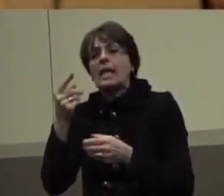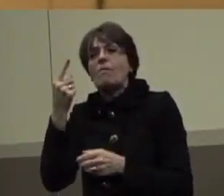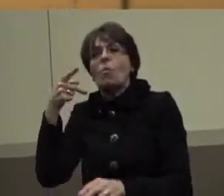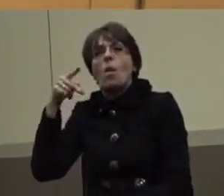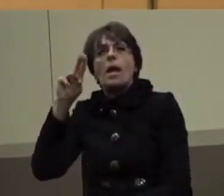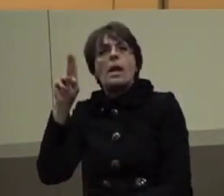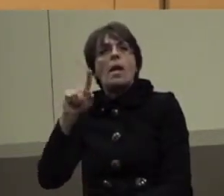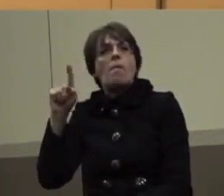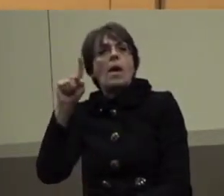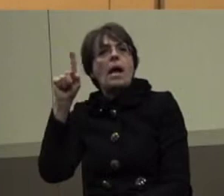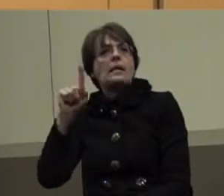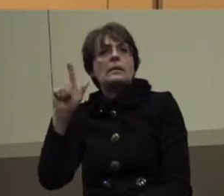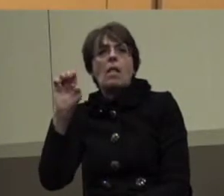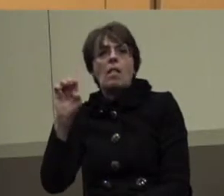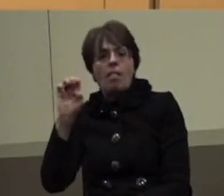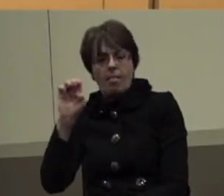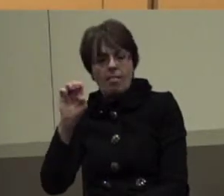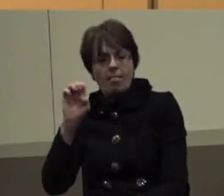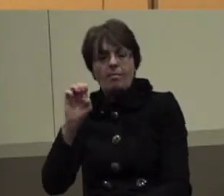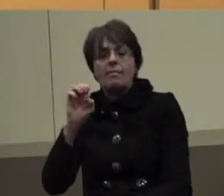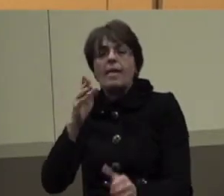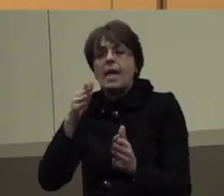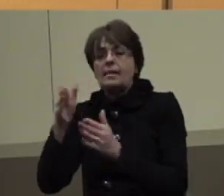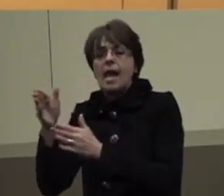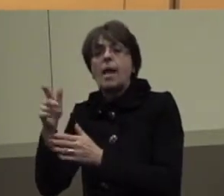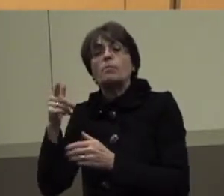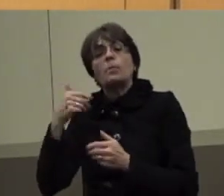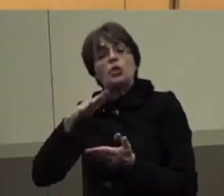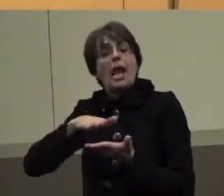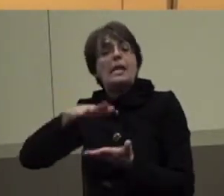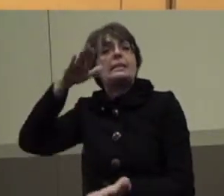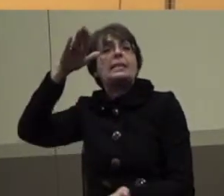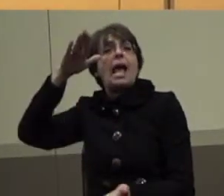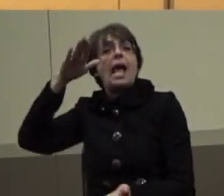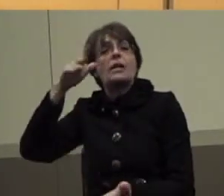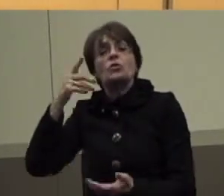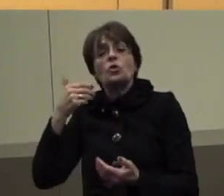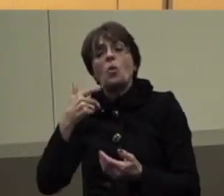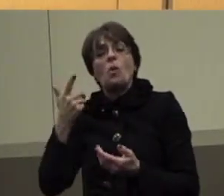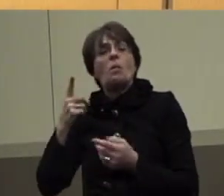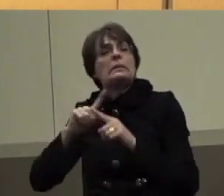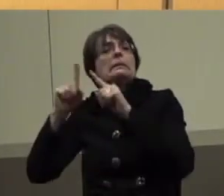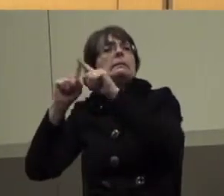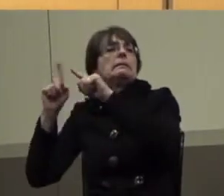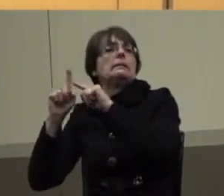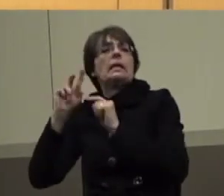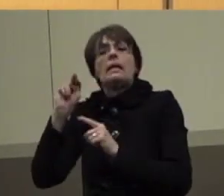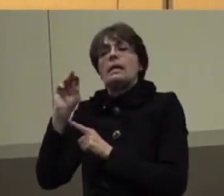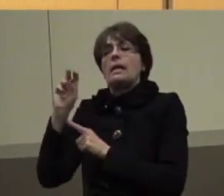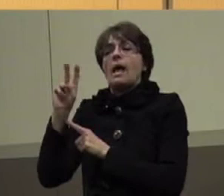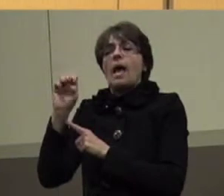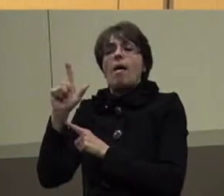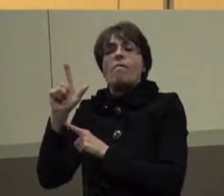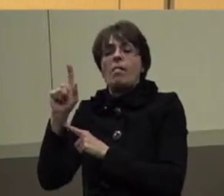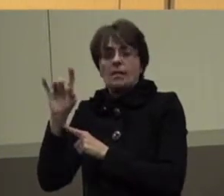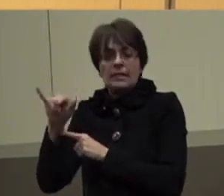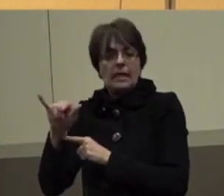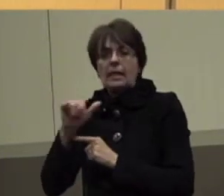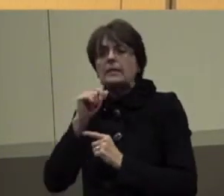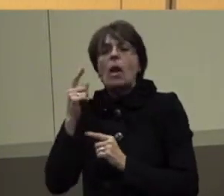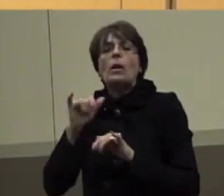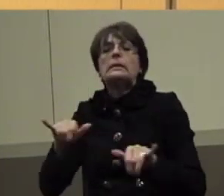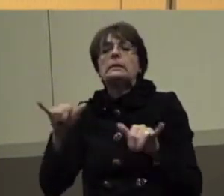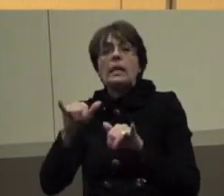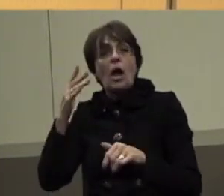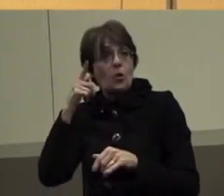a time. But she had a whole stack that we could use so that there was some novelty to it, so it wasn't always. So now I know you guys can get